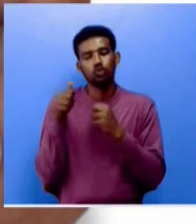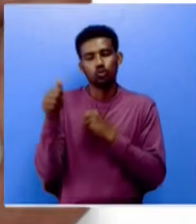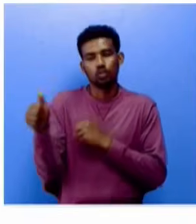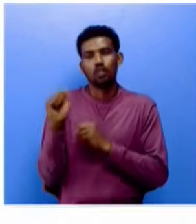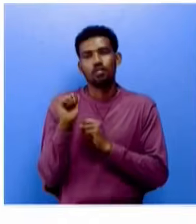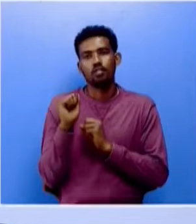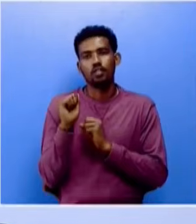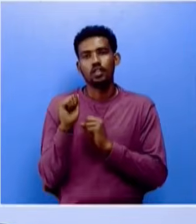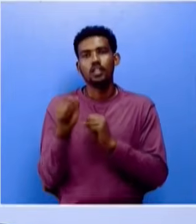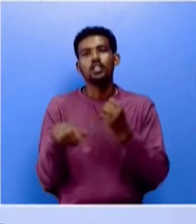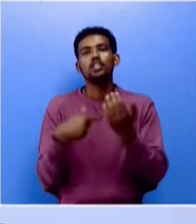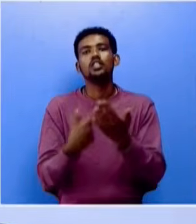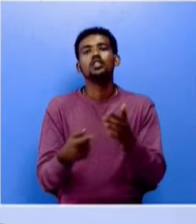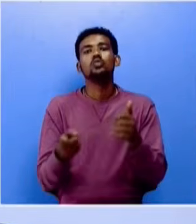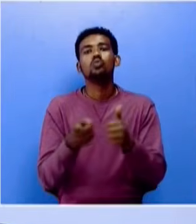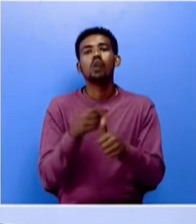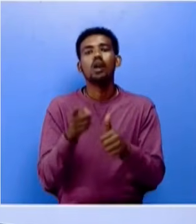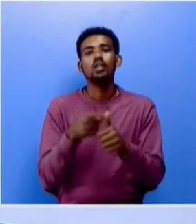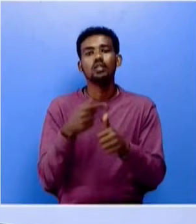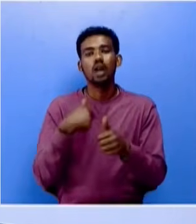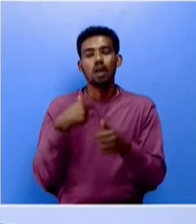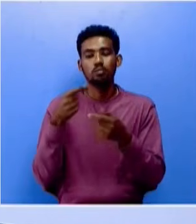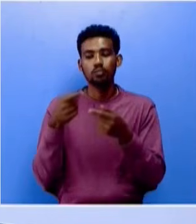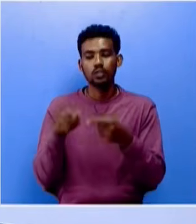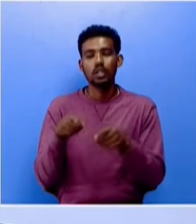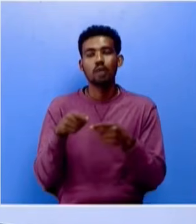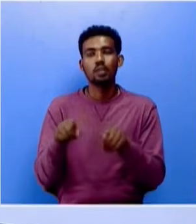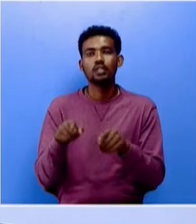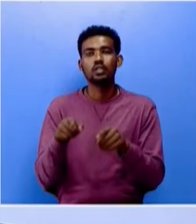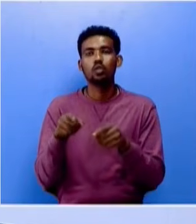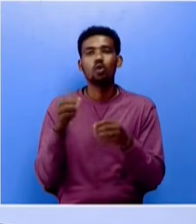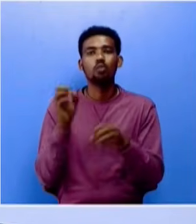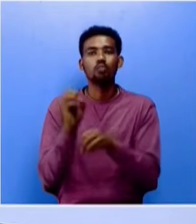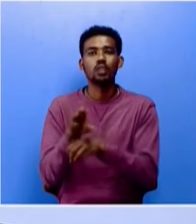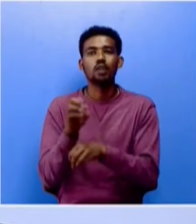Look, this one is just, I'm recommending someone, okay?